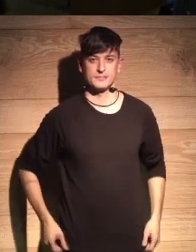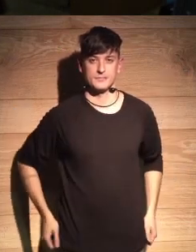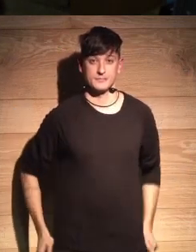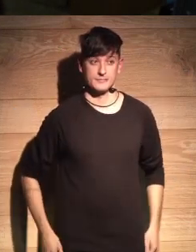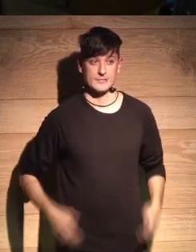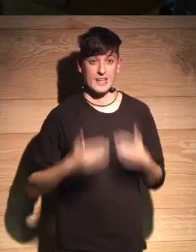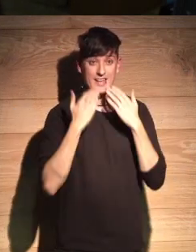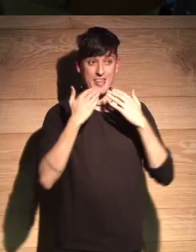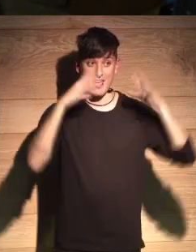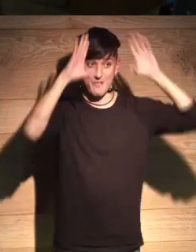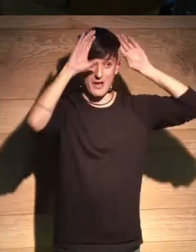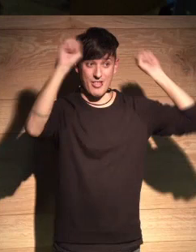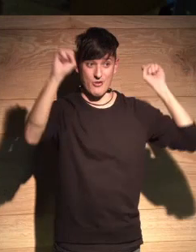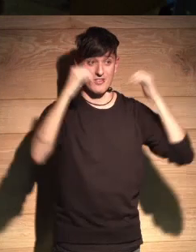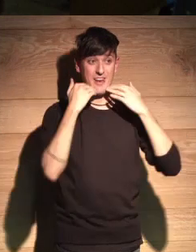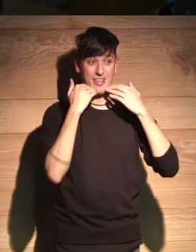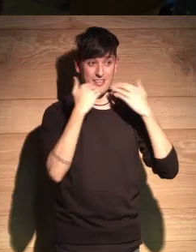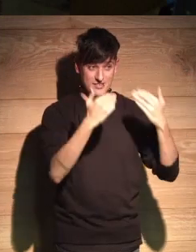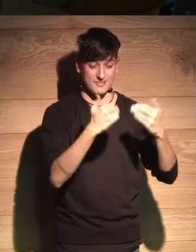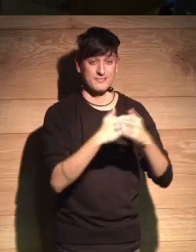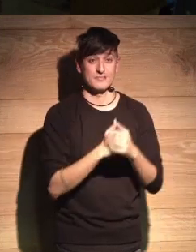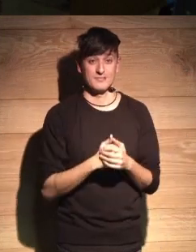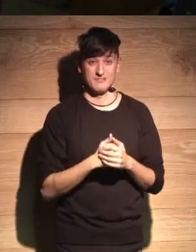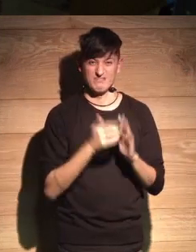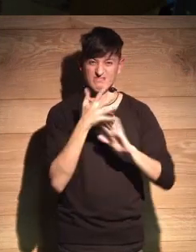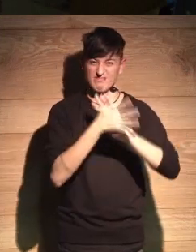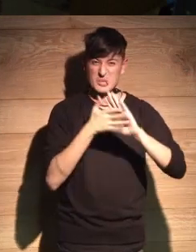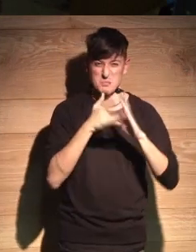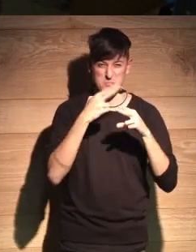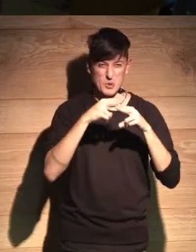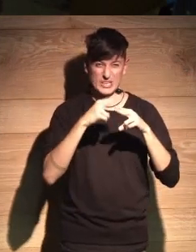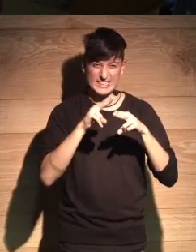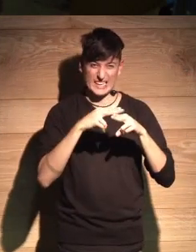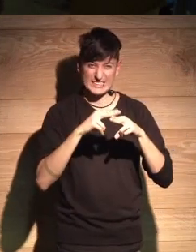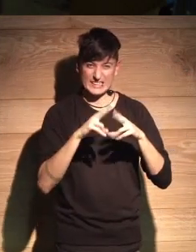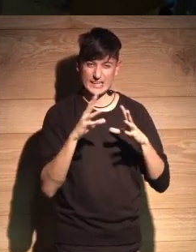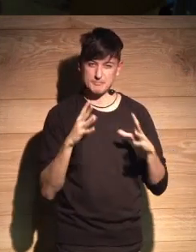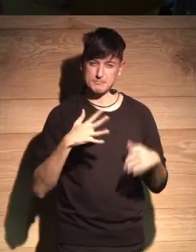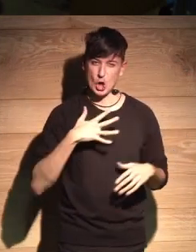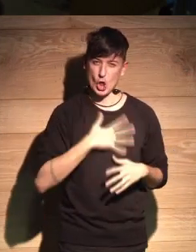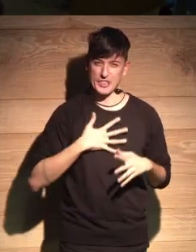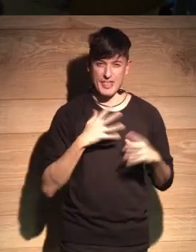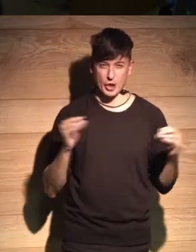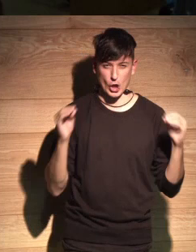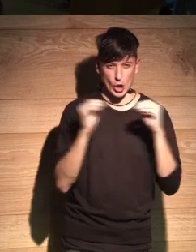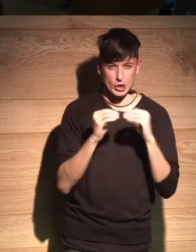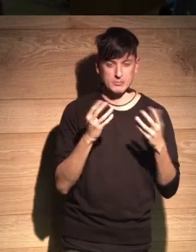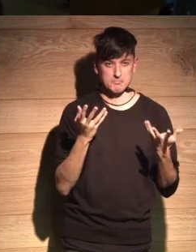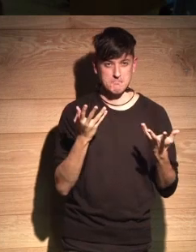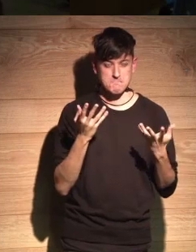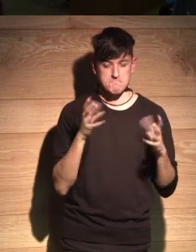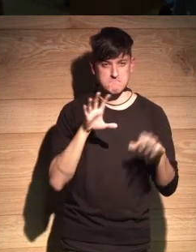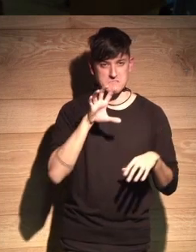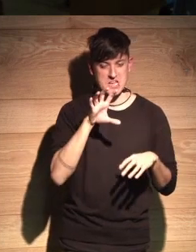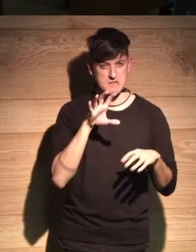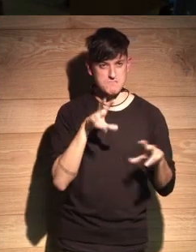Muchas gracias, embajador. Thank you, Ambassador. You spoke about the policies of reconciling, and Spain is a